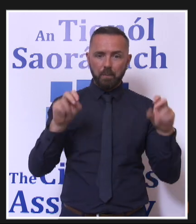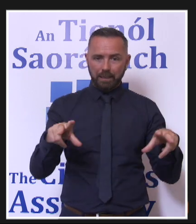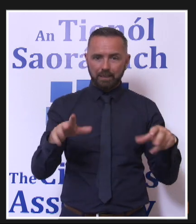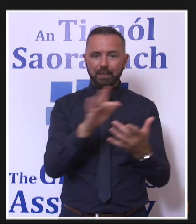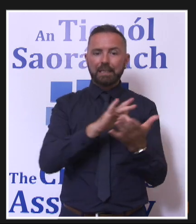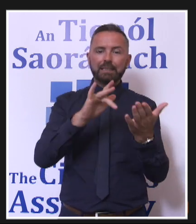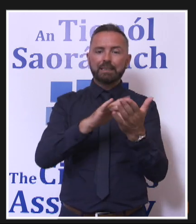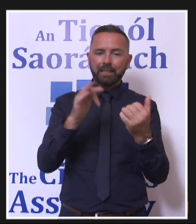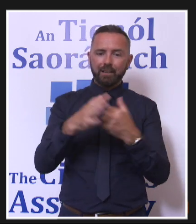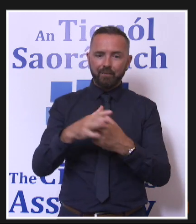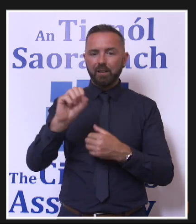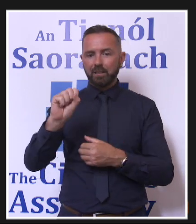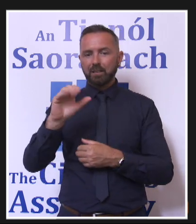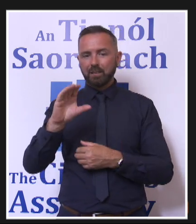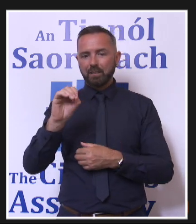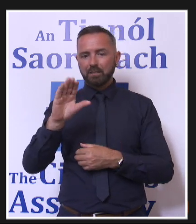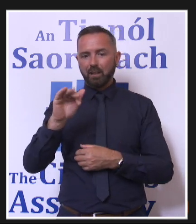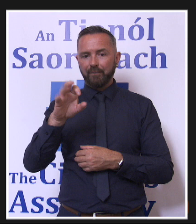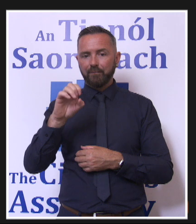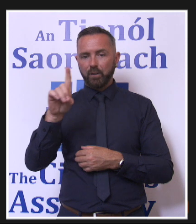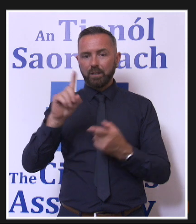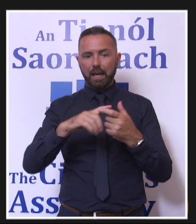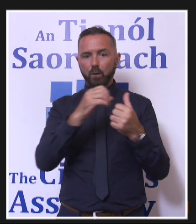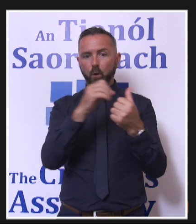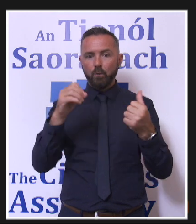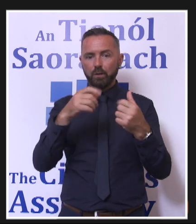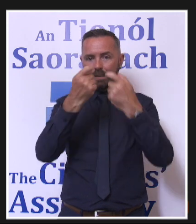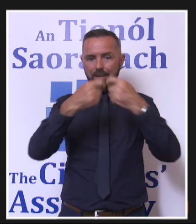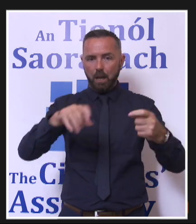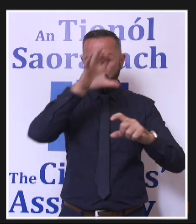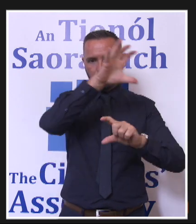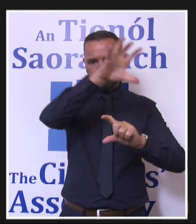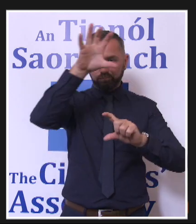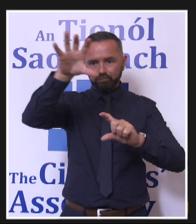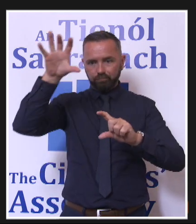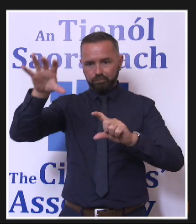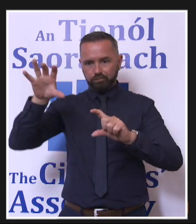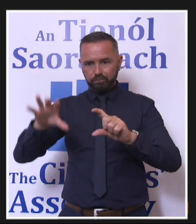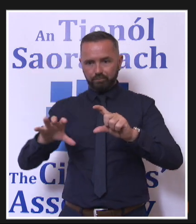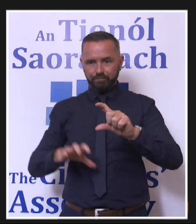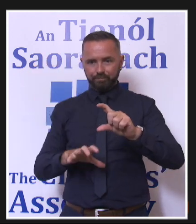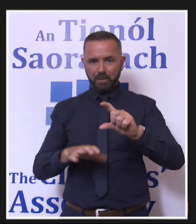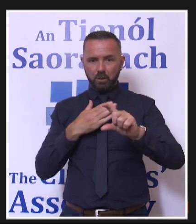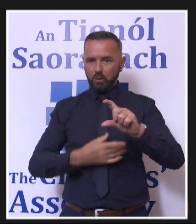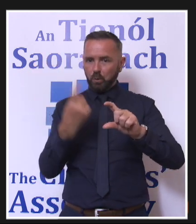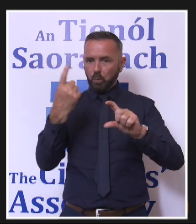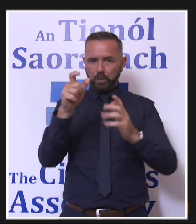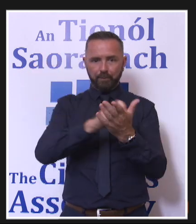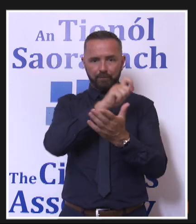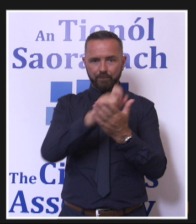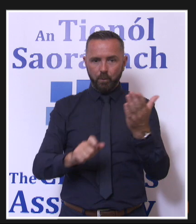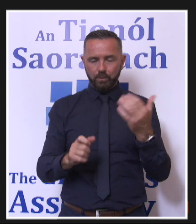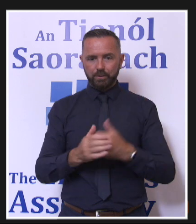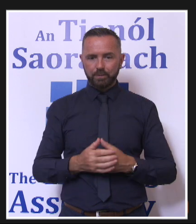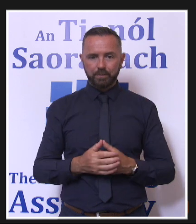Salford, and then 8 what you might call smaller outlying town districts, but they all have 1 vote. The